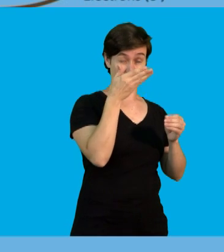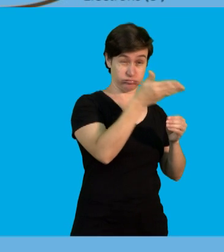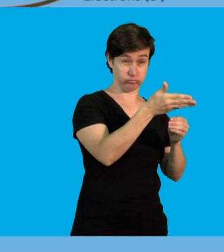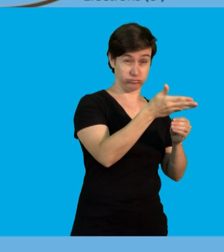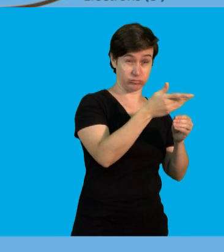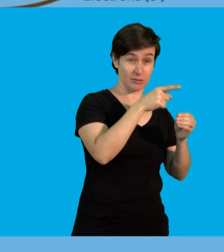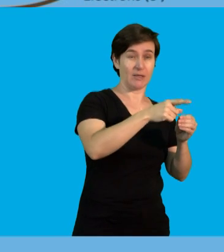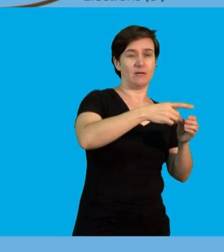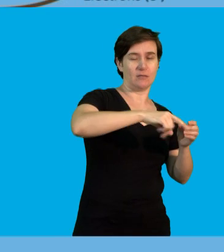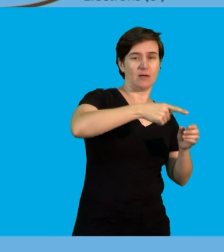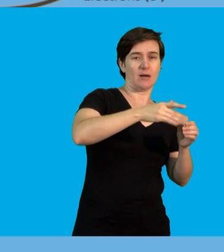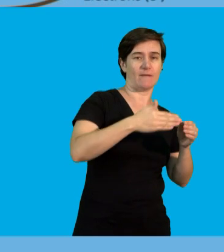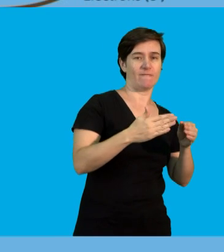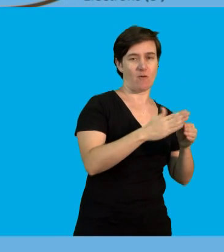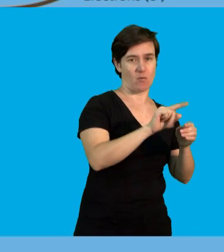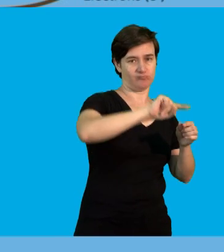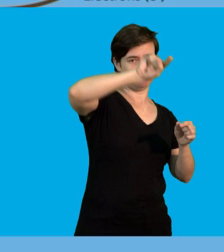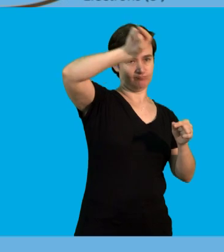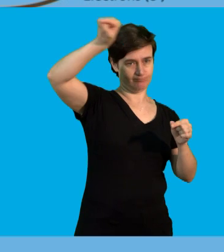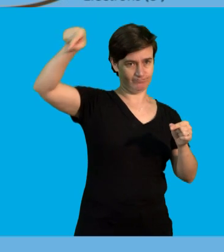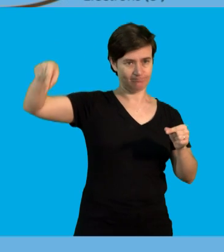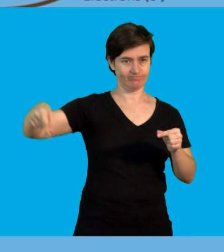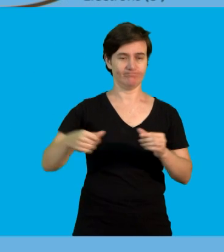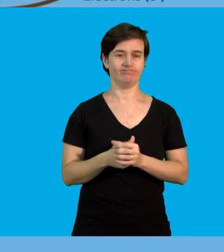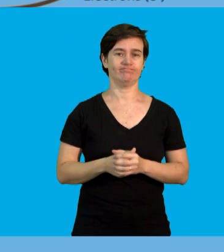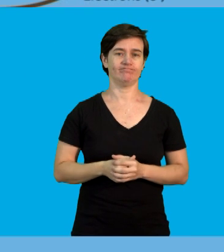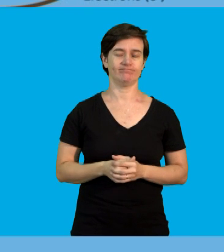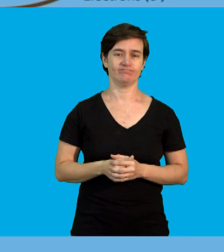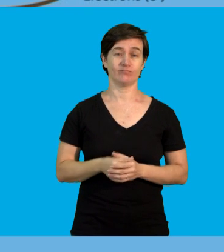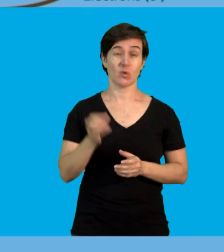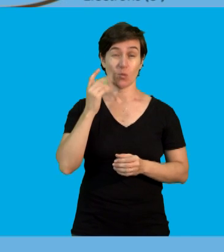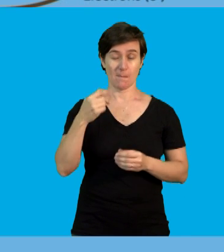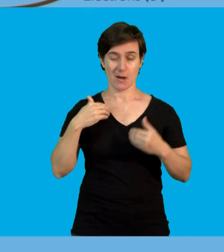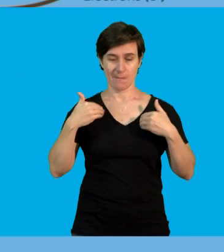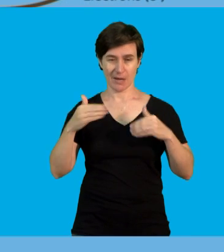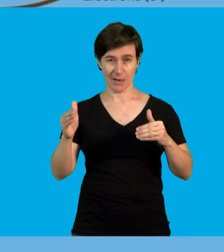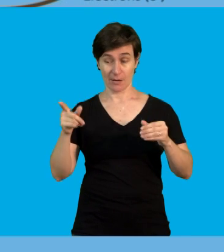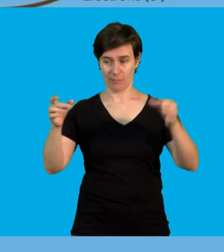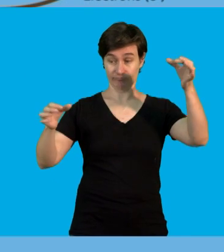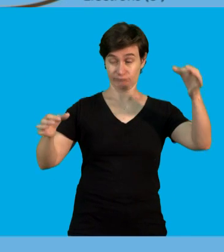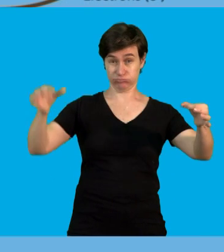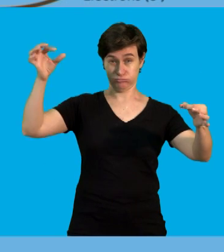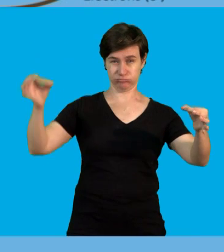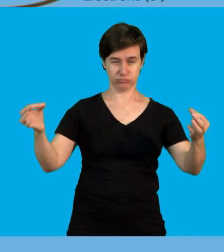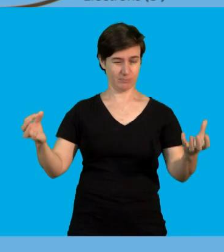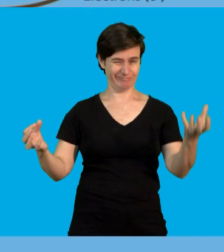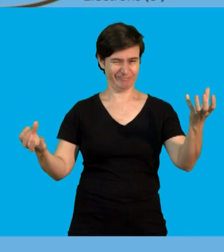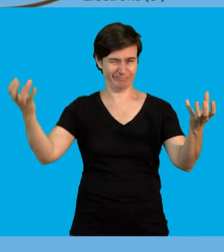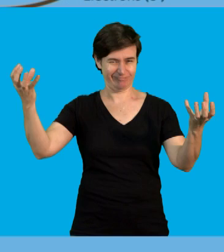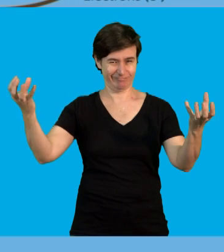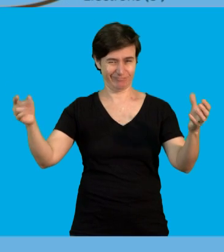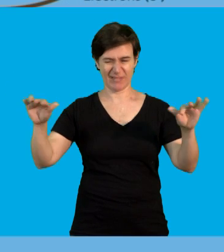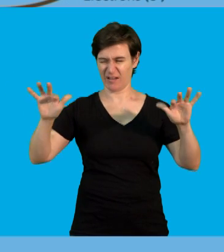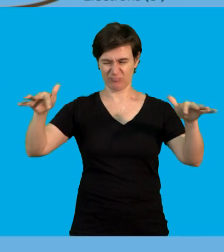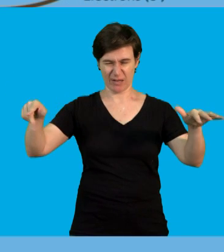negative electrode of the cell. So the moment now I start connecting my two terminals with the wire, the electrons